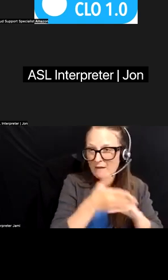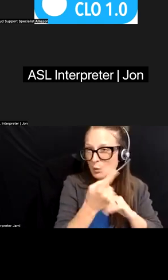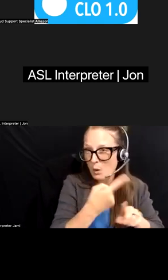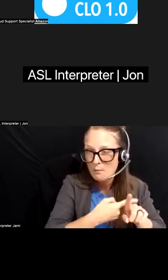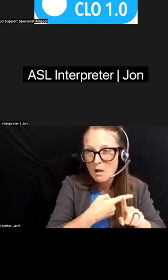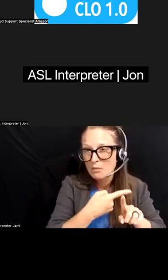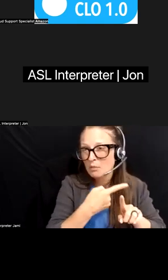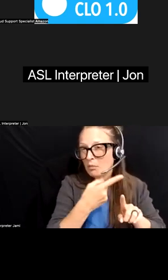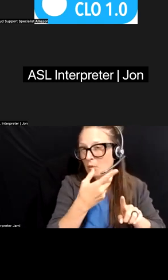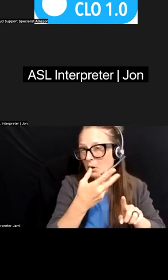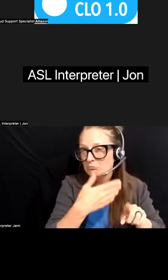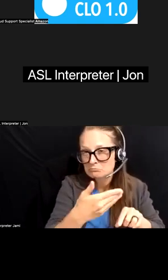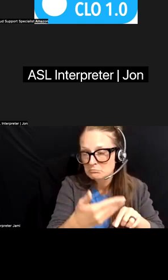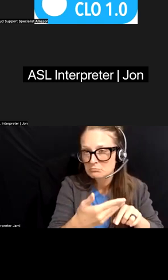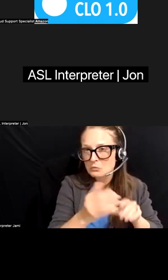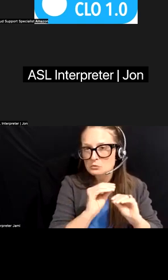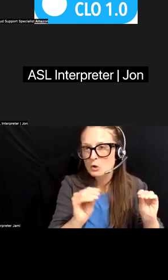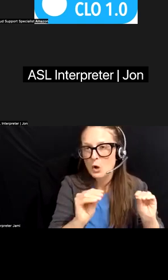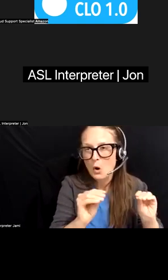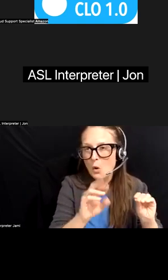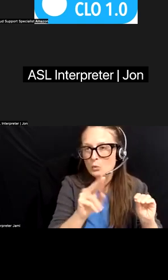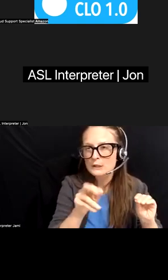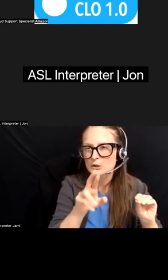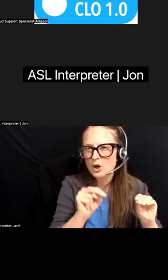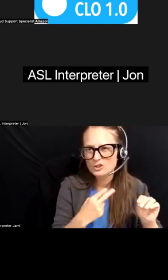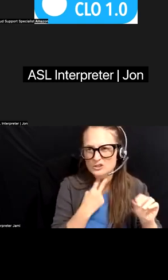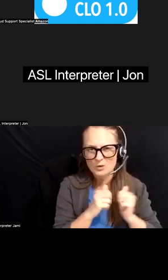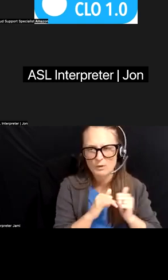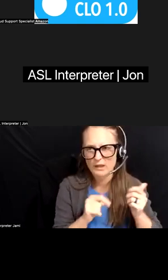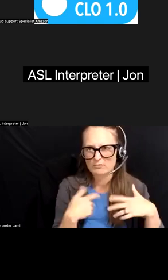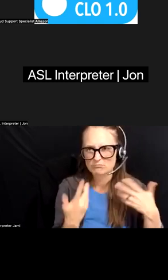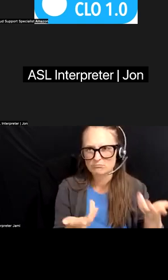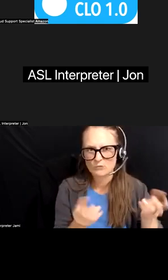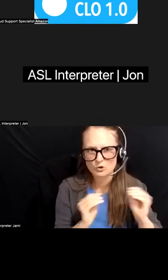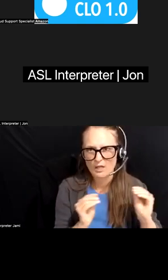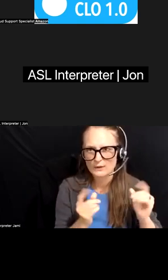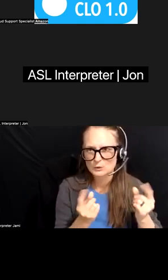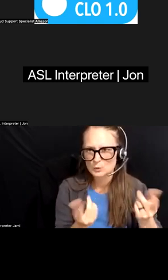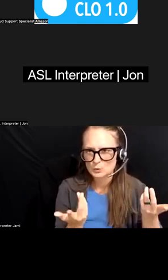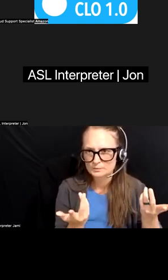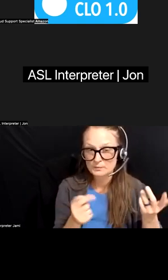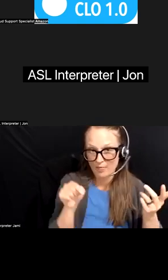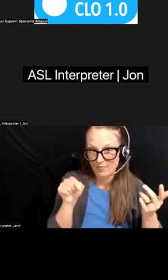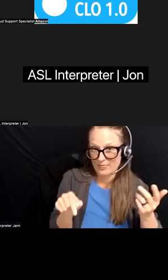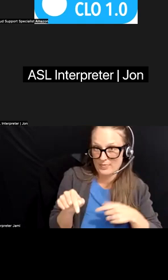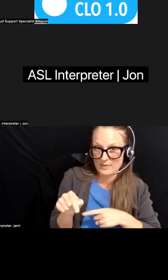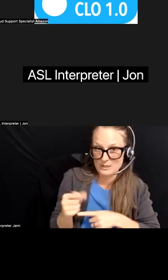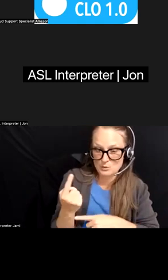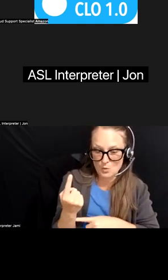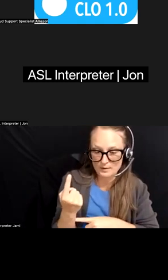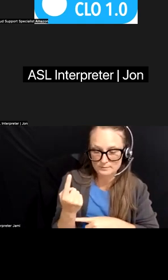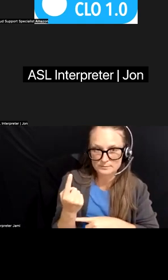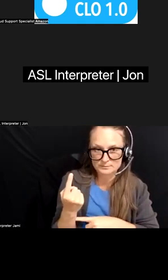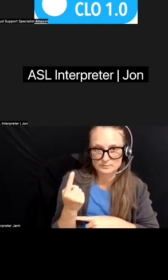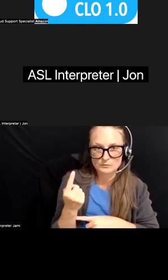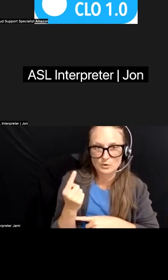no return, you're stuck with it, right? There's nothing you can do. This one, you can make it, scale it